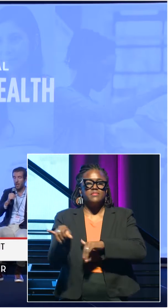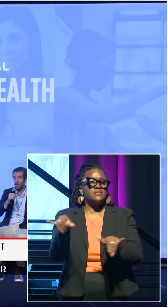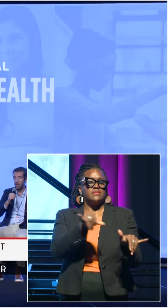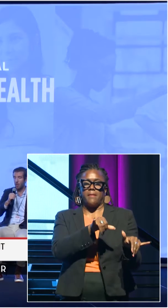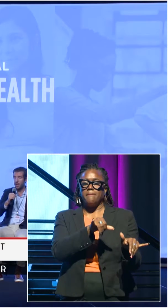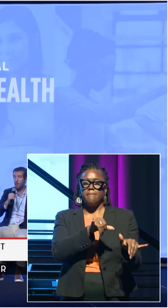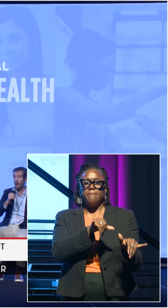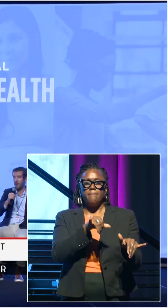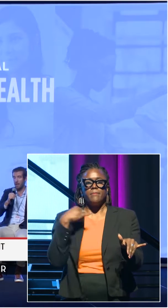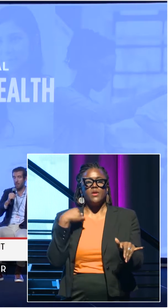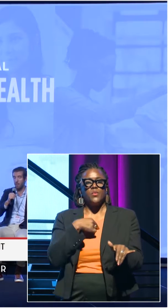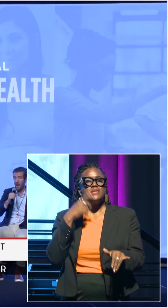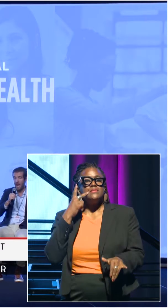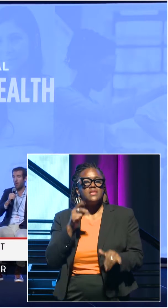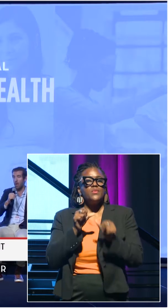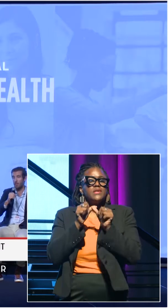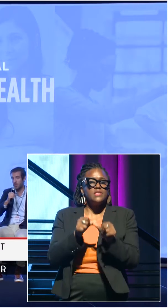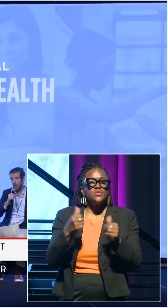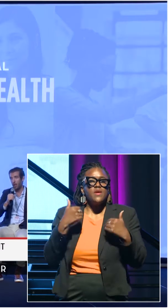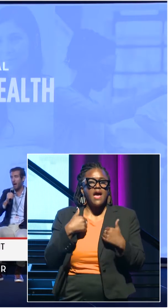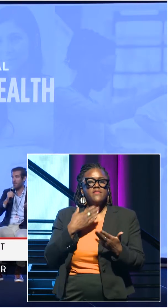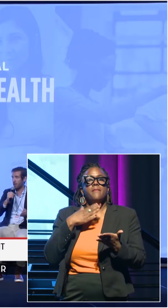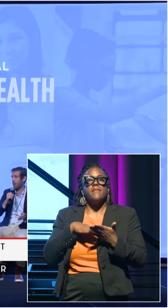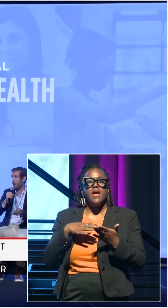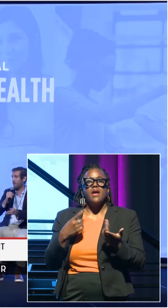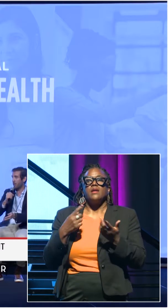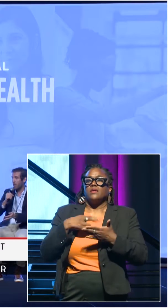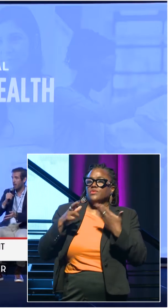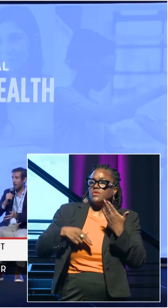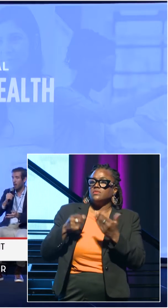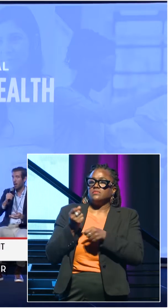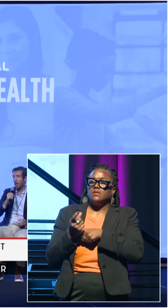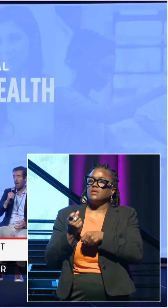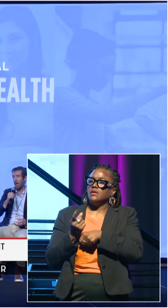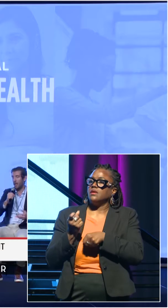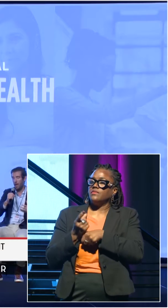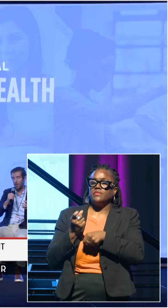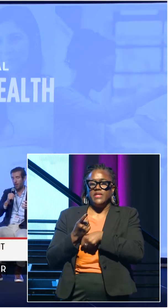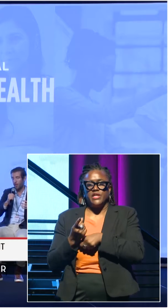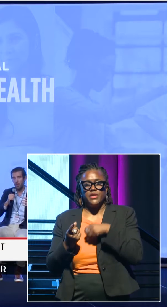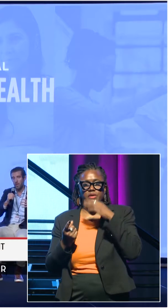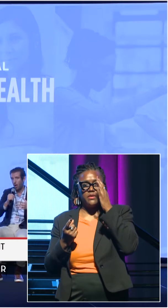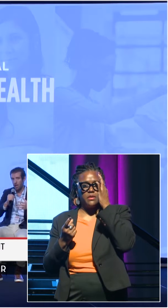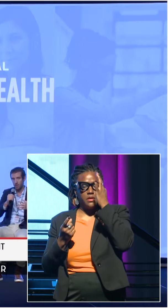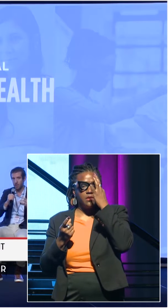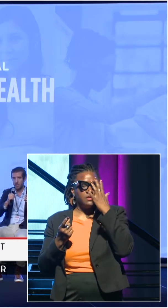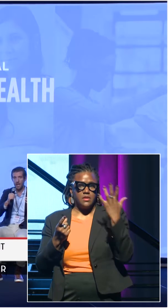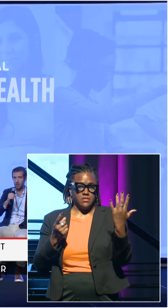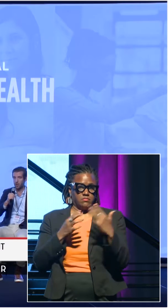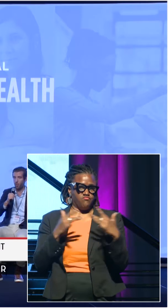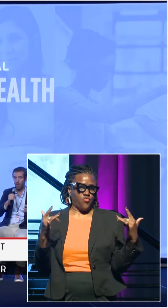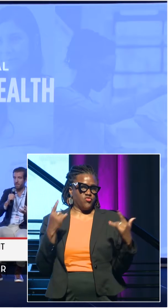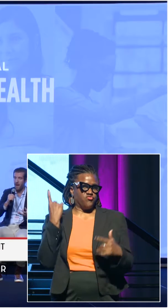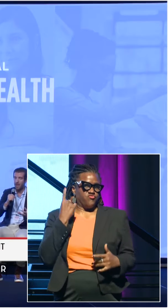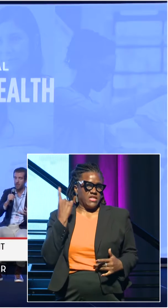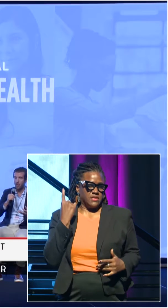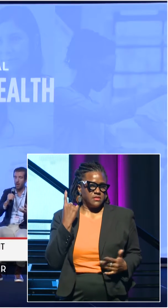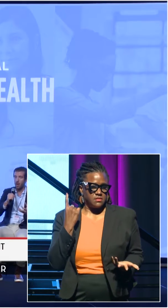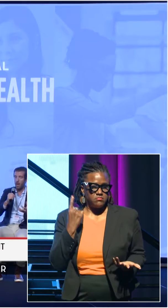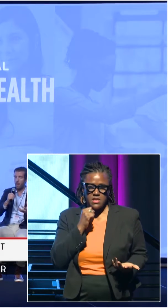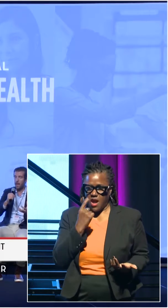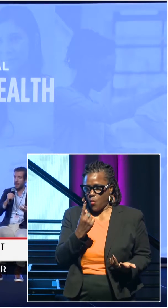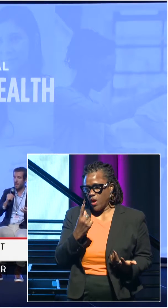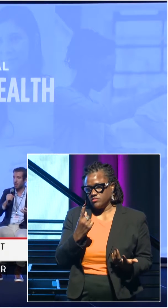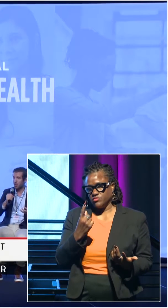we see that we keep having bad outcomes year after year after year, and they're multi-causal. It's not just one